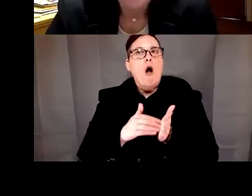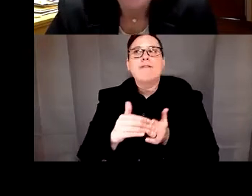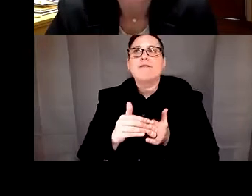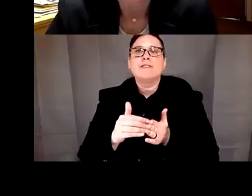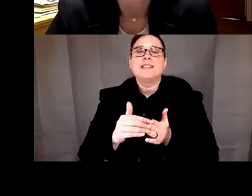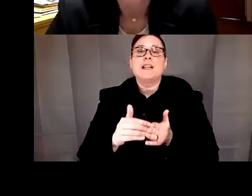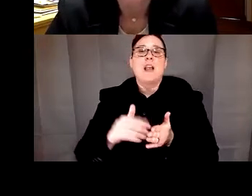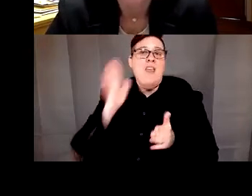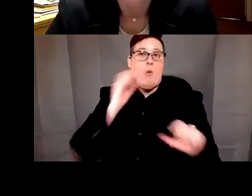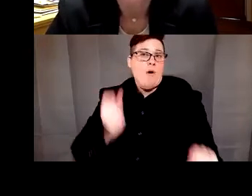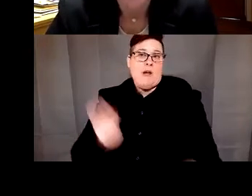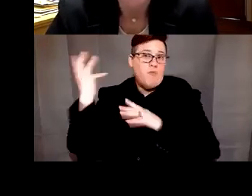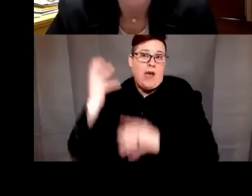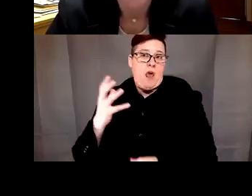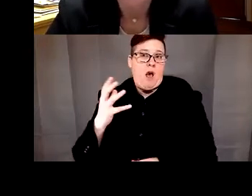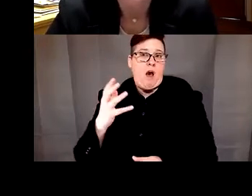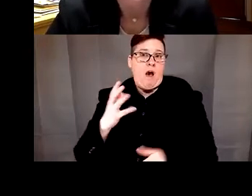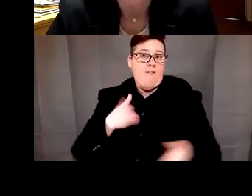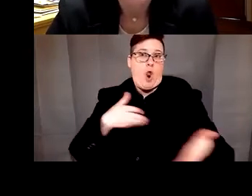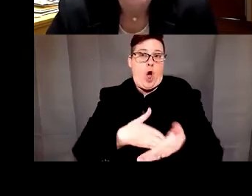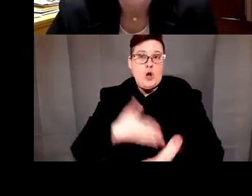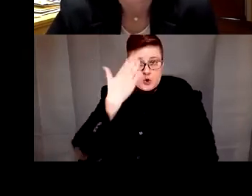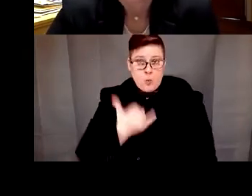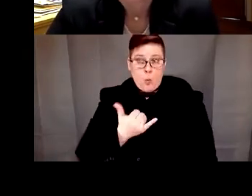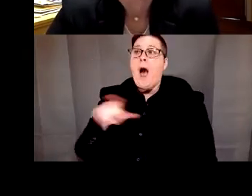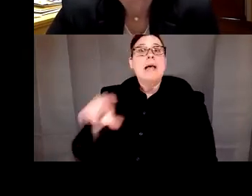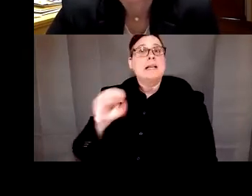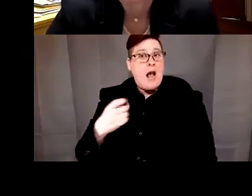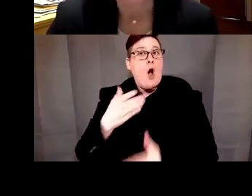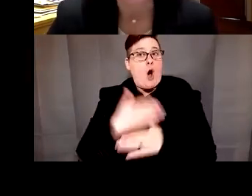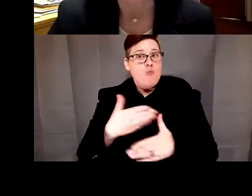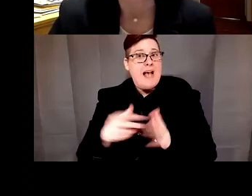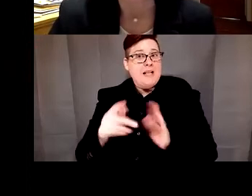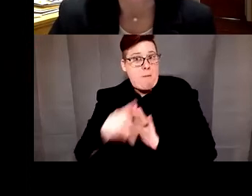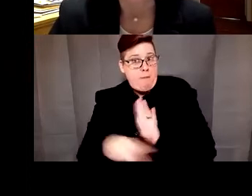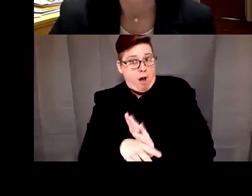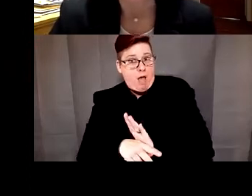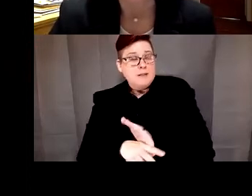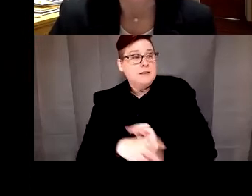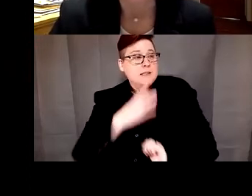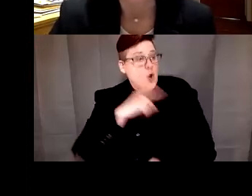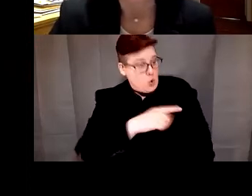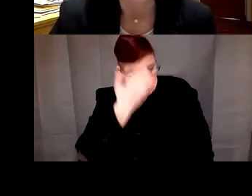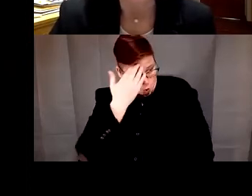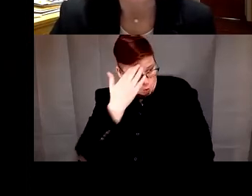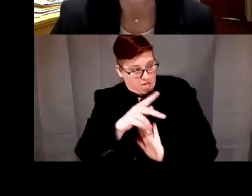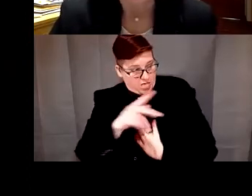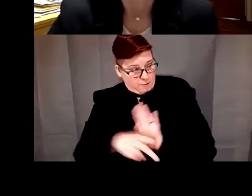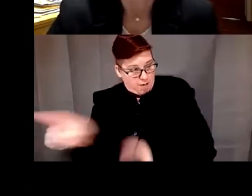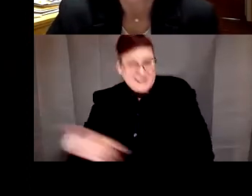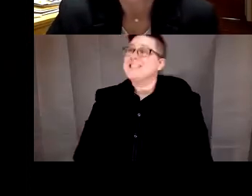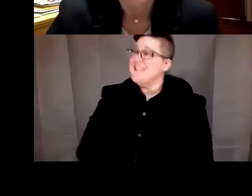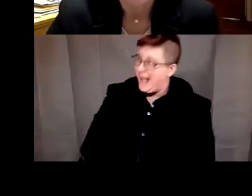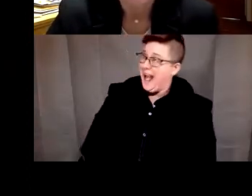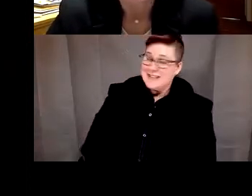tossed out because there was a sexual harassment policy and the employee is asked, were you aware of it? And they said, yes, I was. Well,